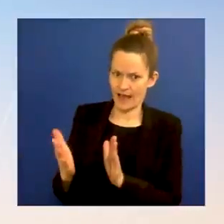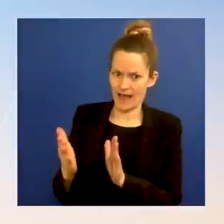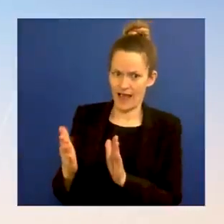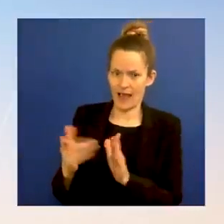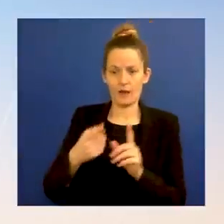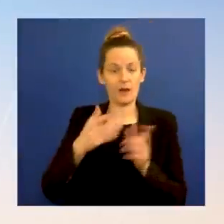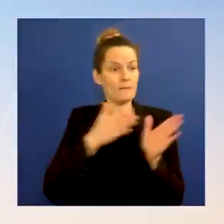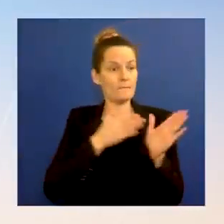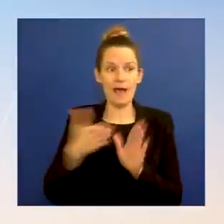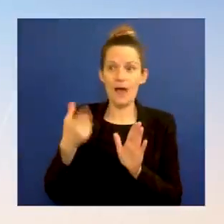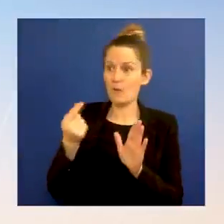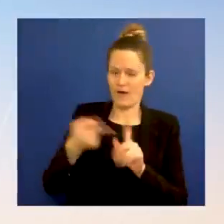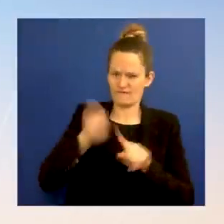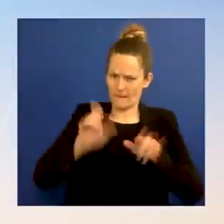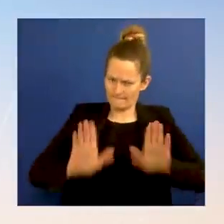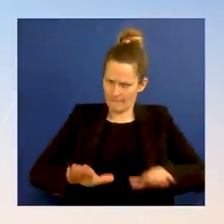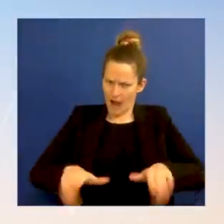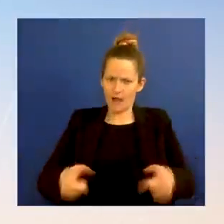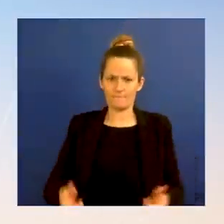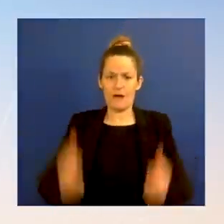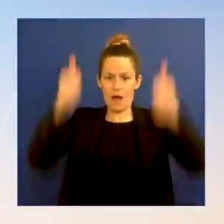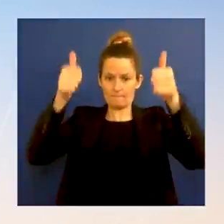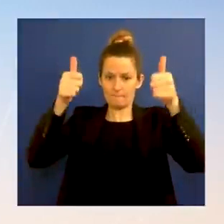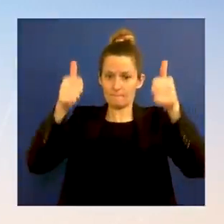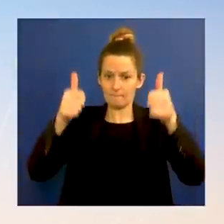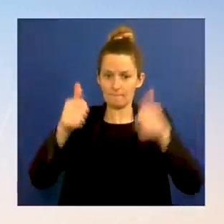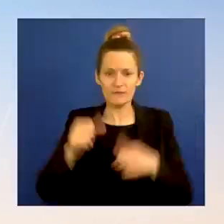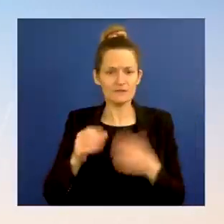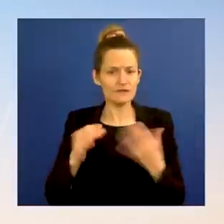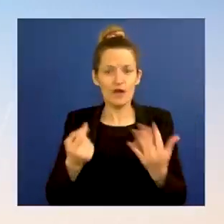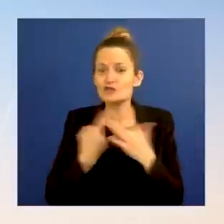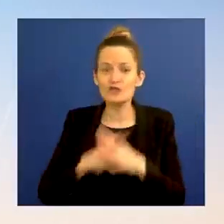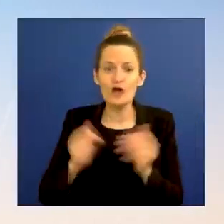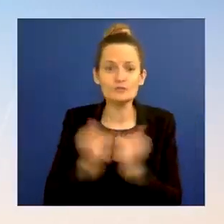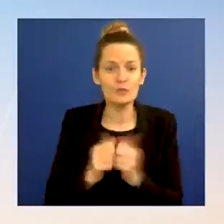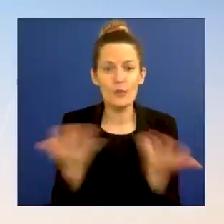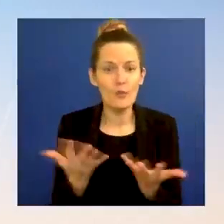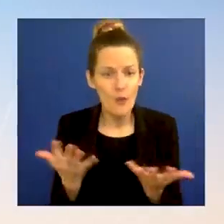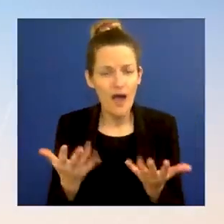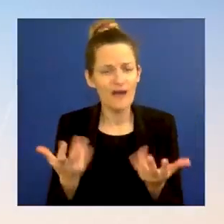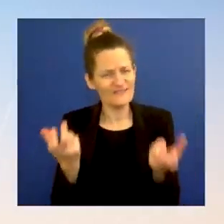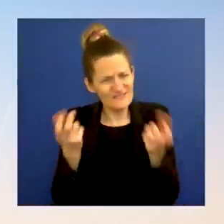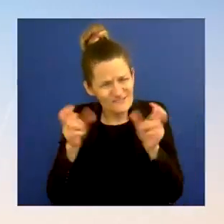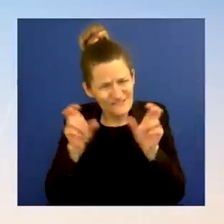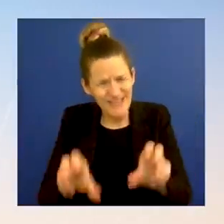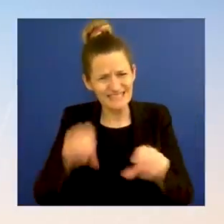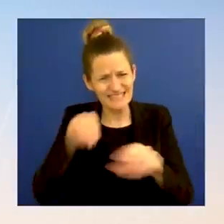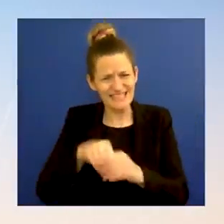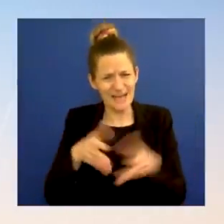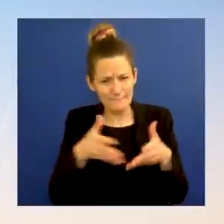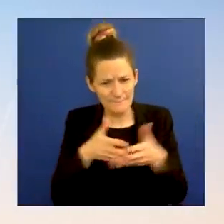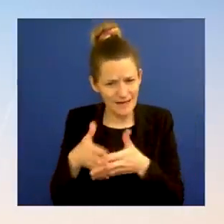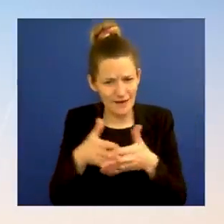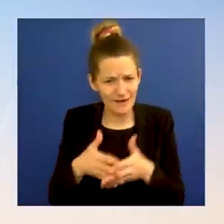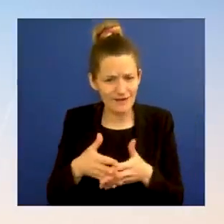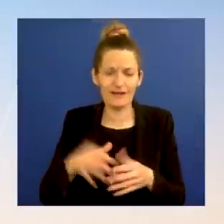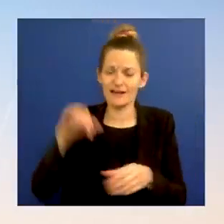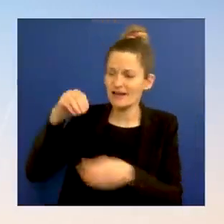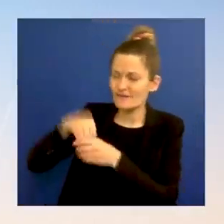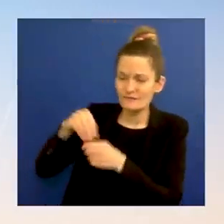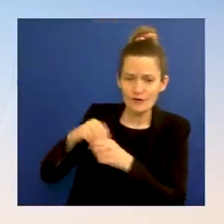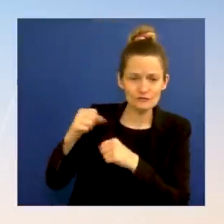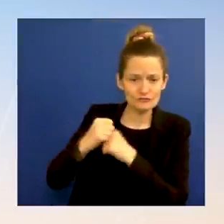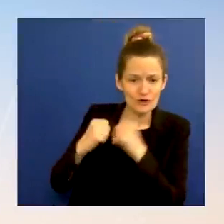the key investments in this economy that have not been made over decades. So the bipartisan infrastructure law was a key component of that. And there are